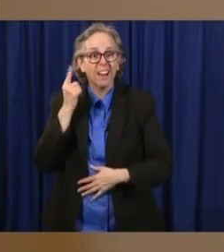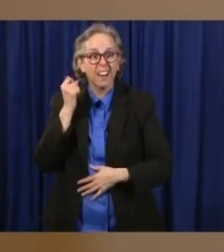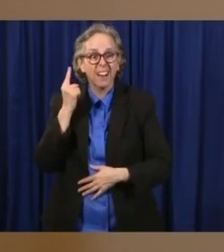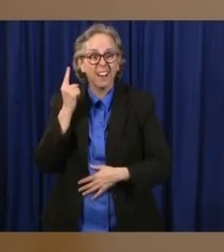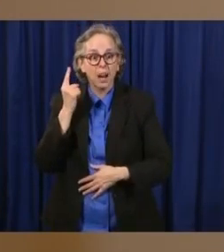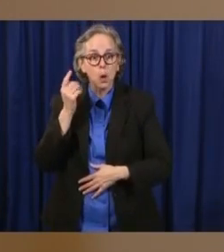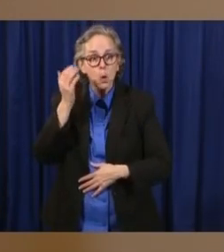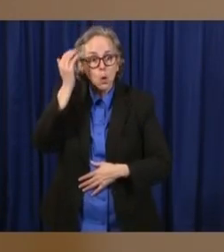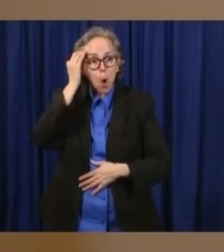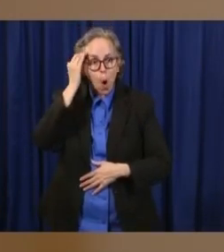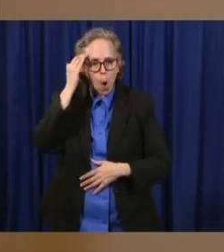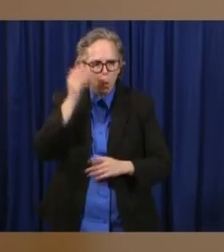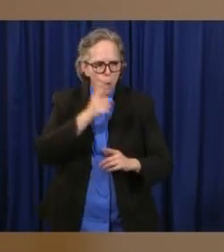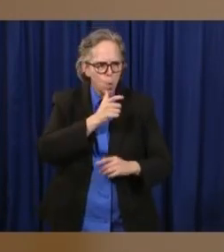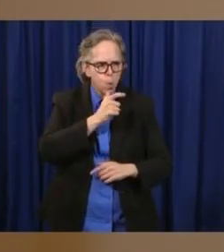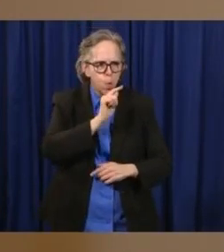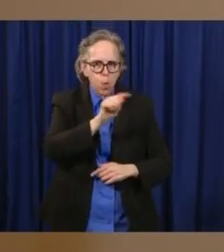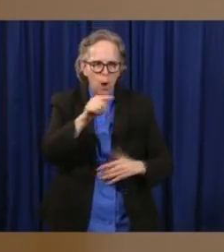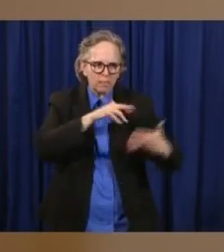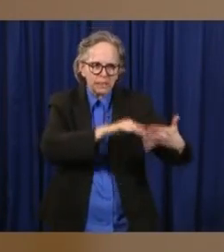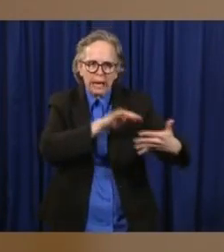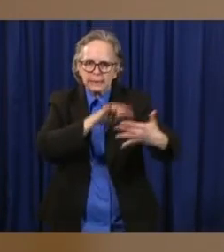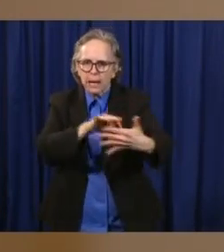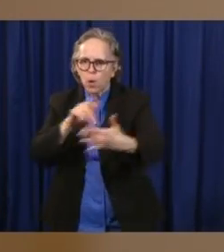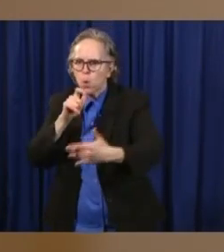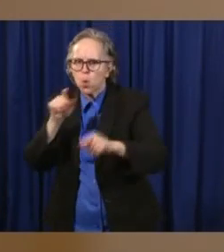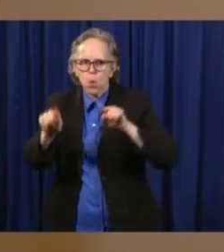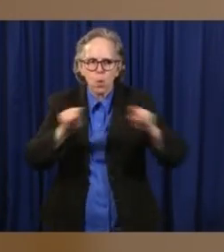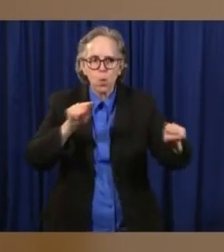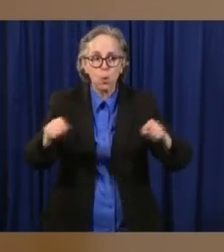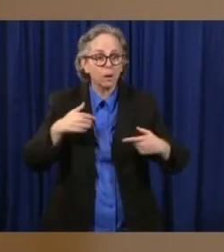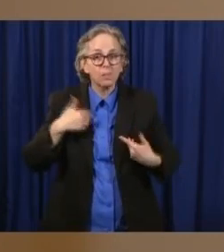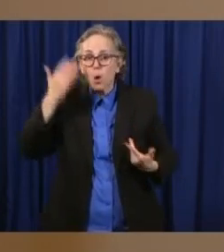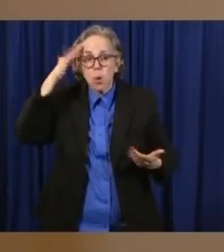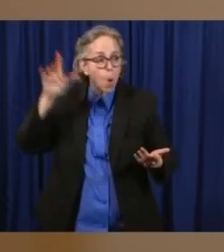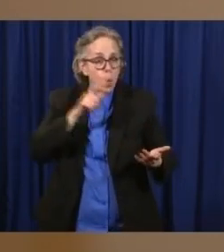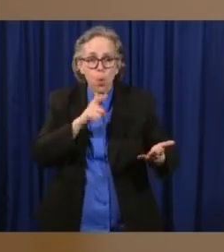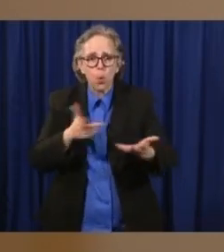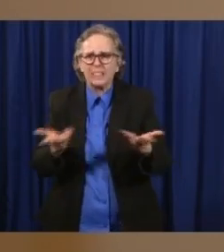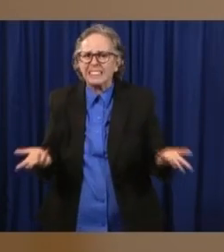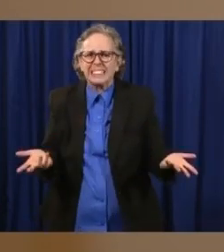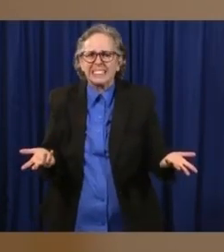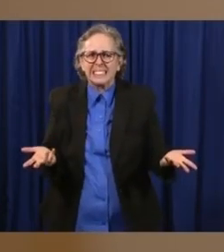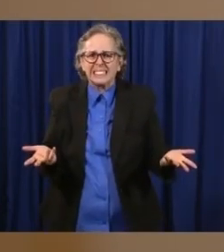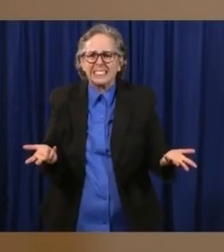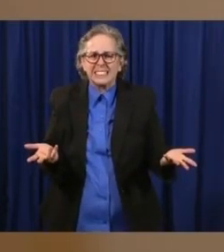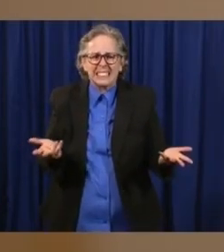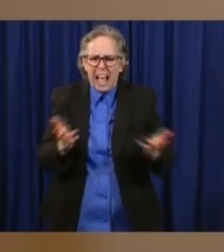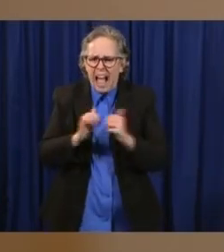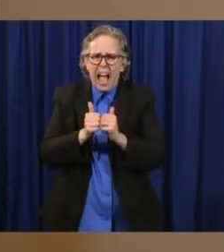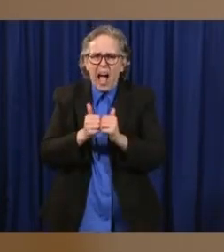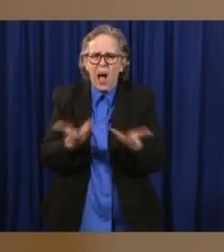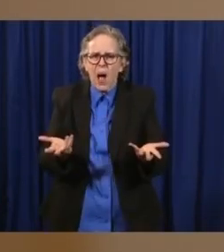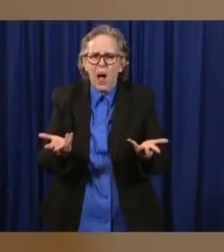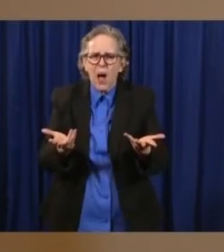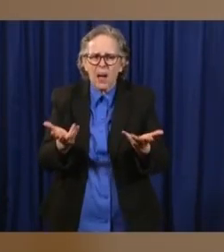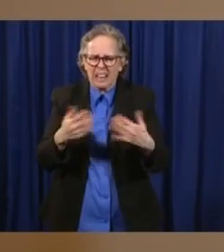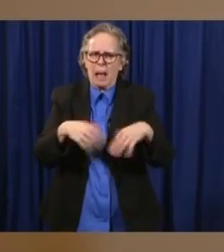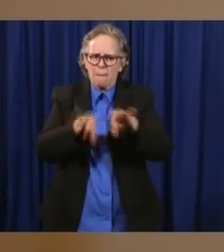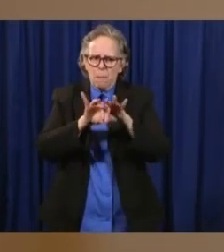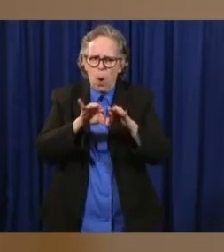really know for most of the population who has been ill and who has recovered, is going to be crucial to using those guidelines and